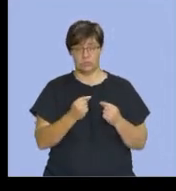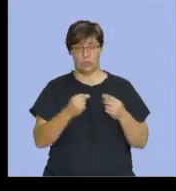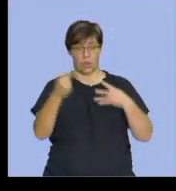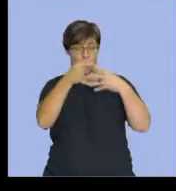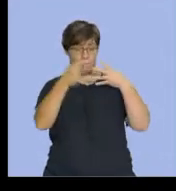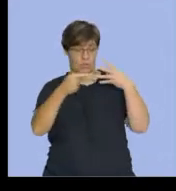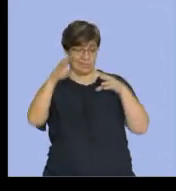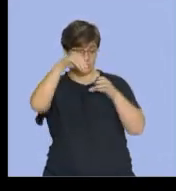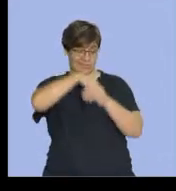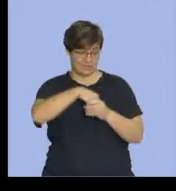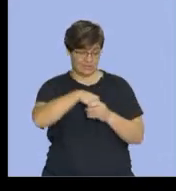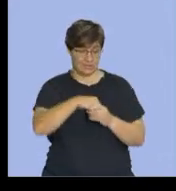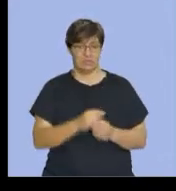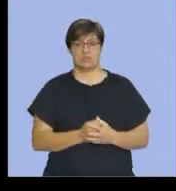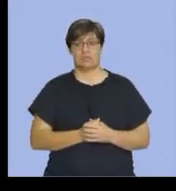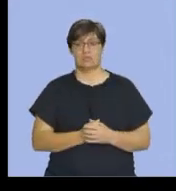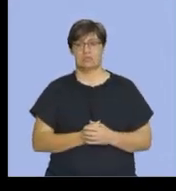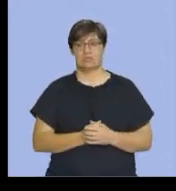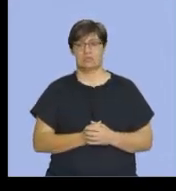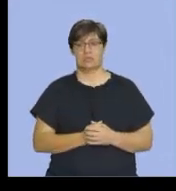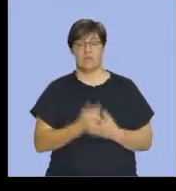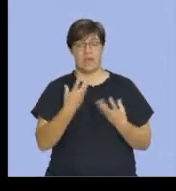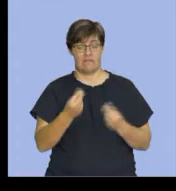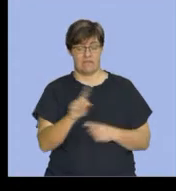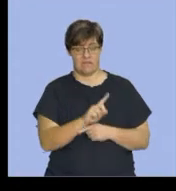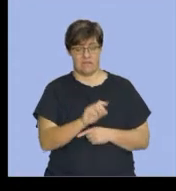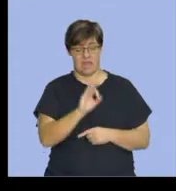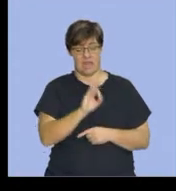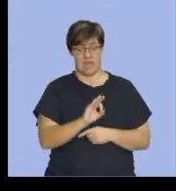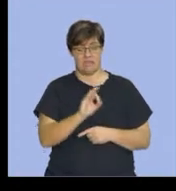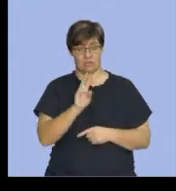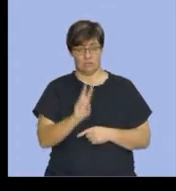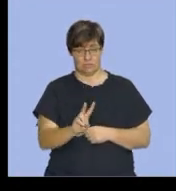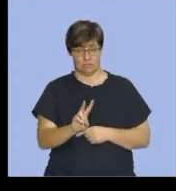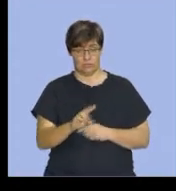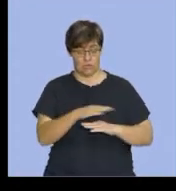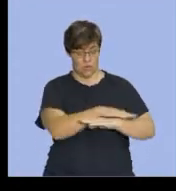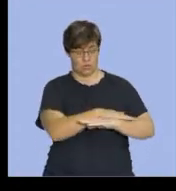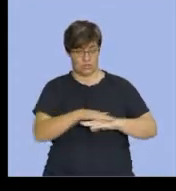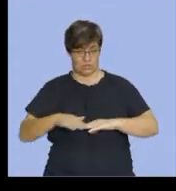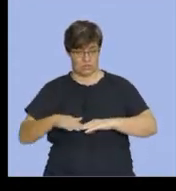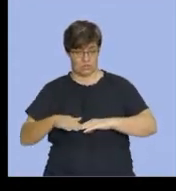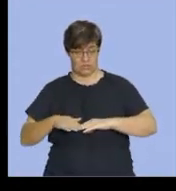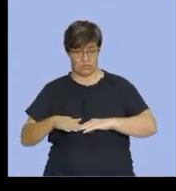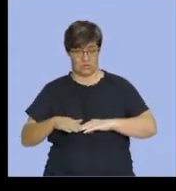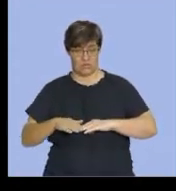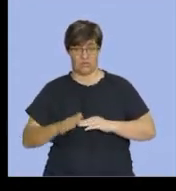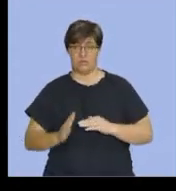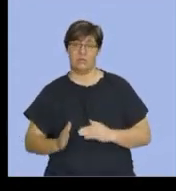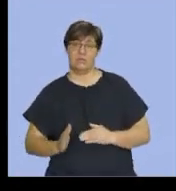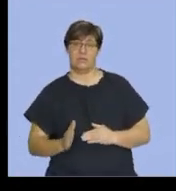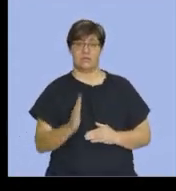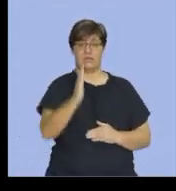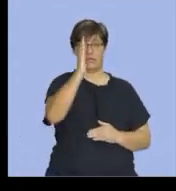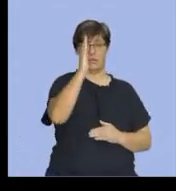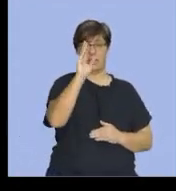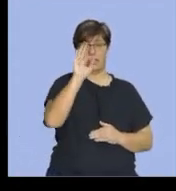our components, we're going to have F2 horizontal,